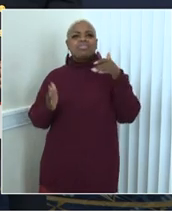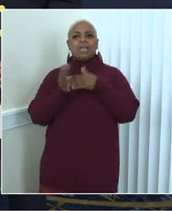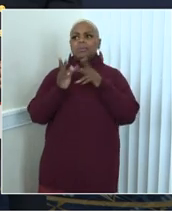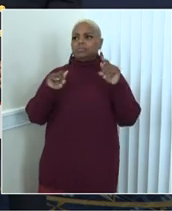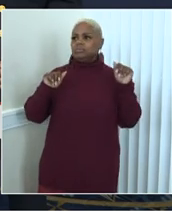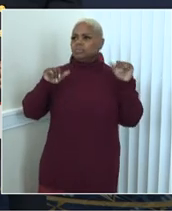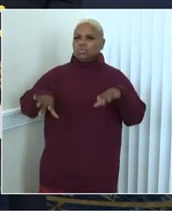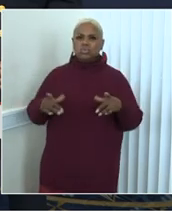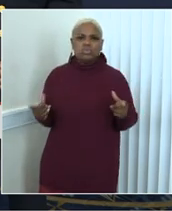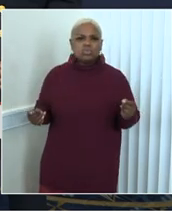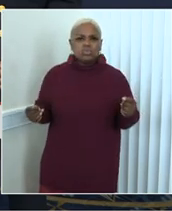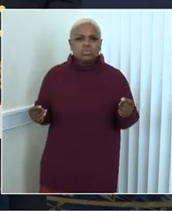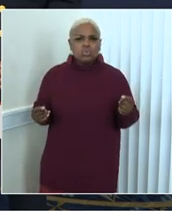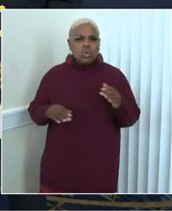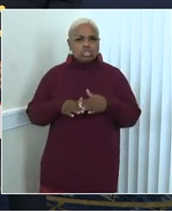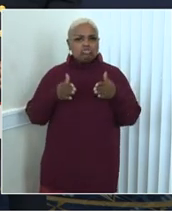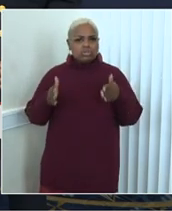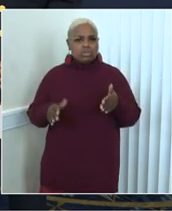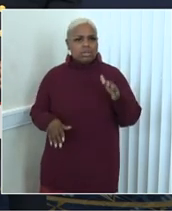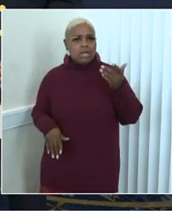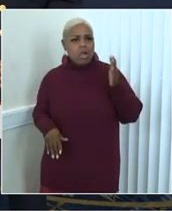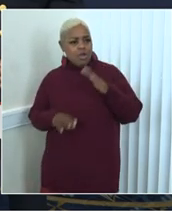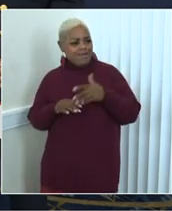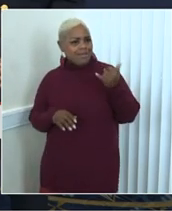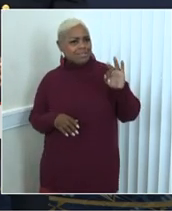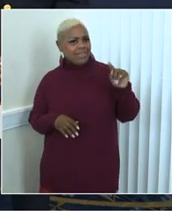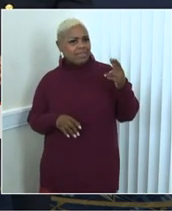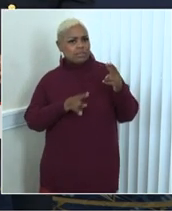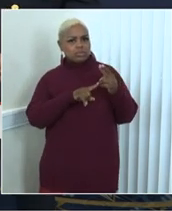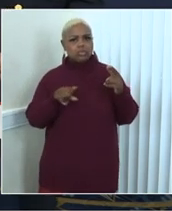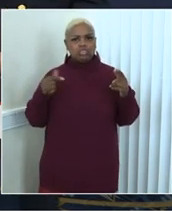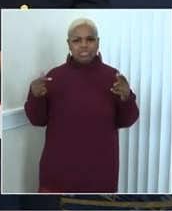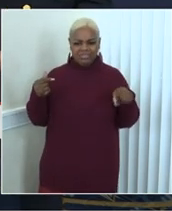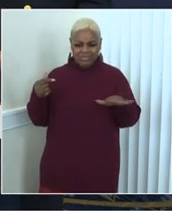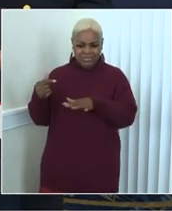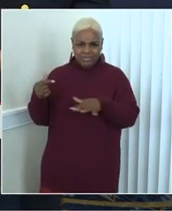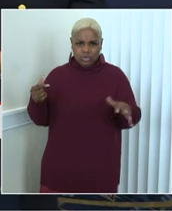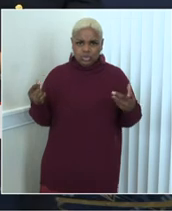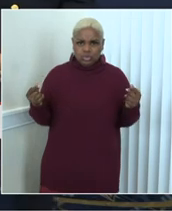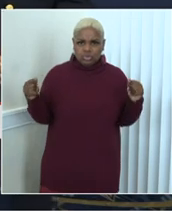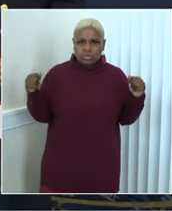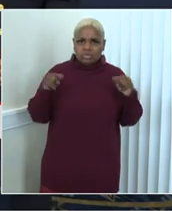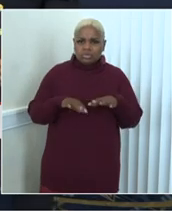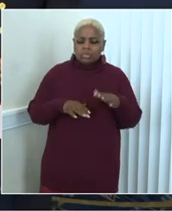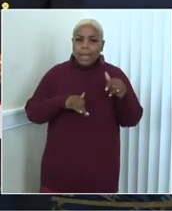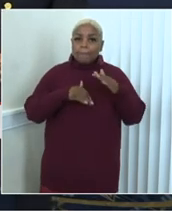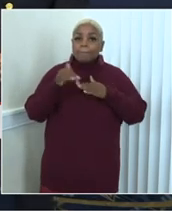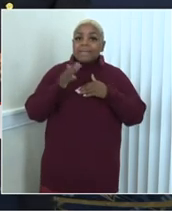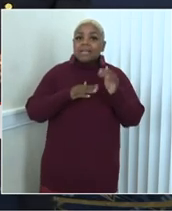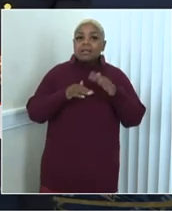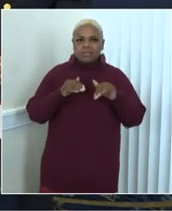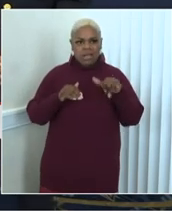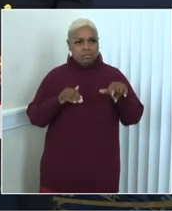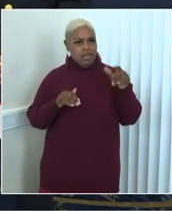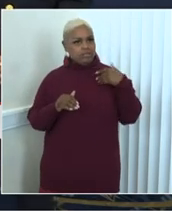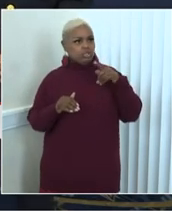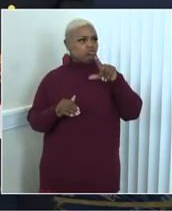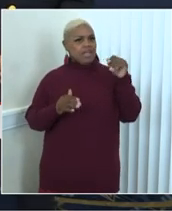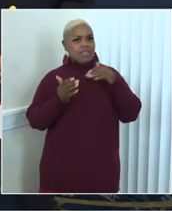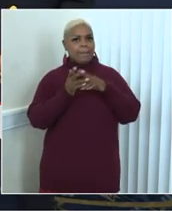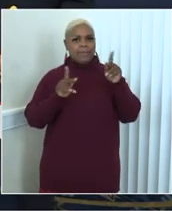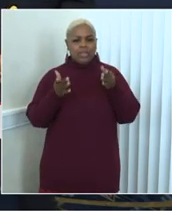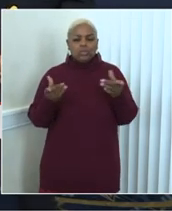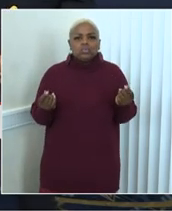and G trying to get into a building that holds 20,000 people? So with respect to the tickets, I have to defer to the PIC,